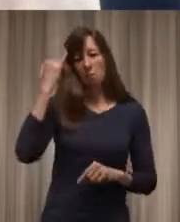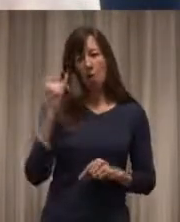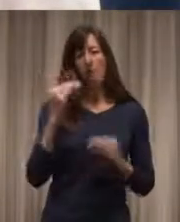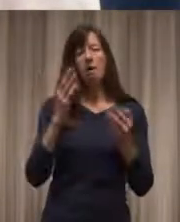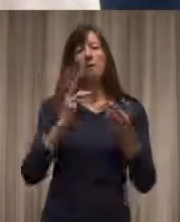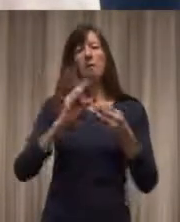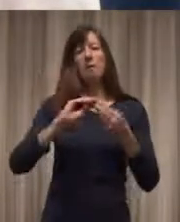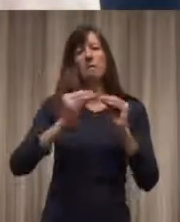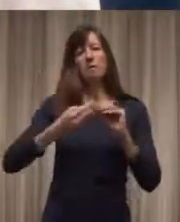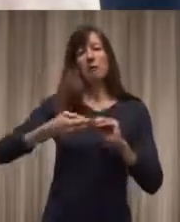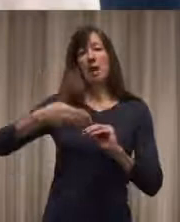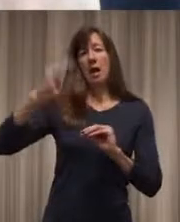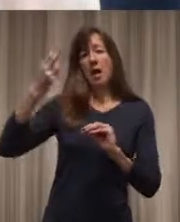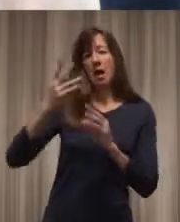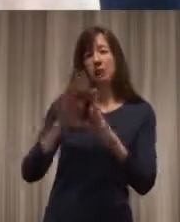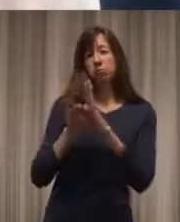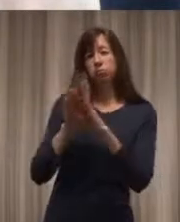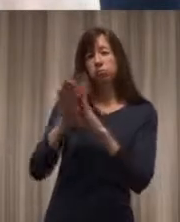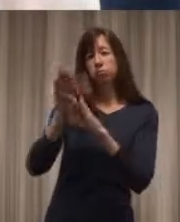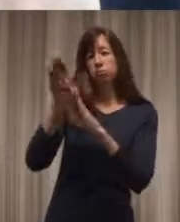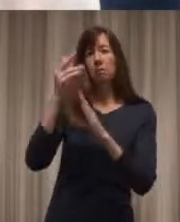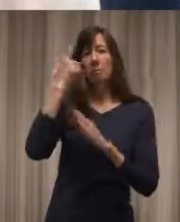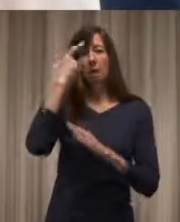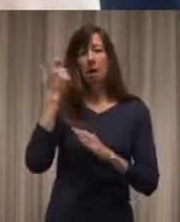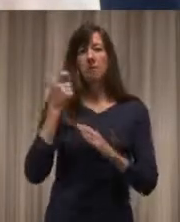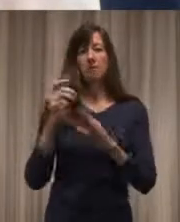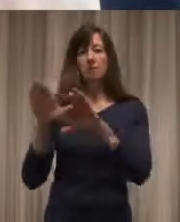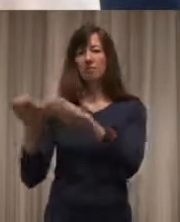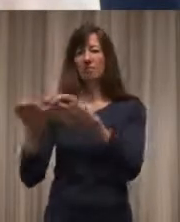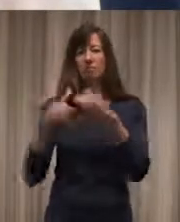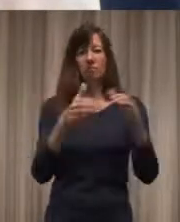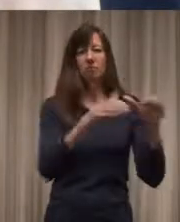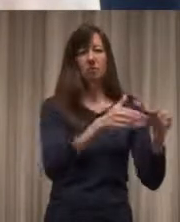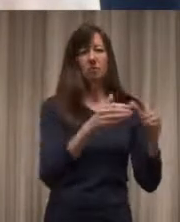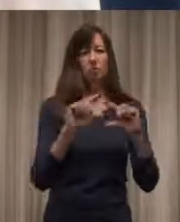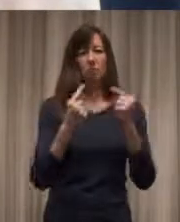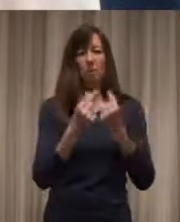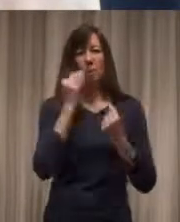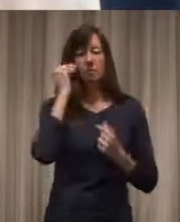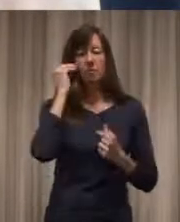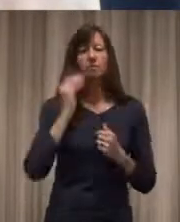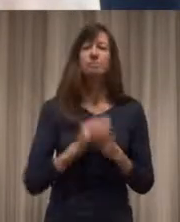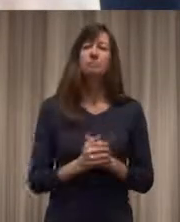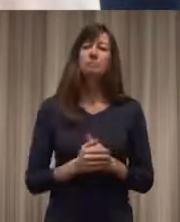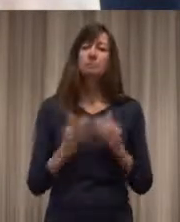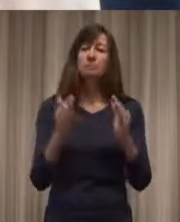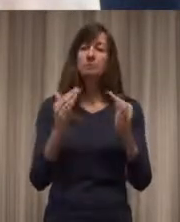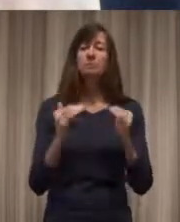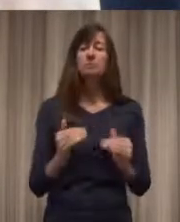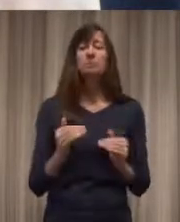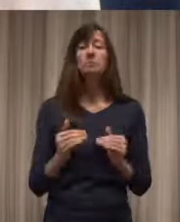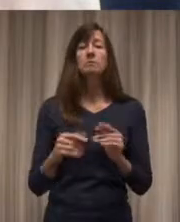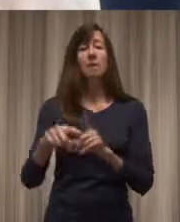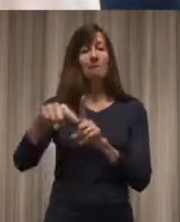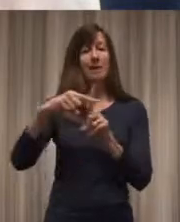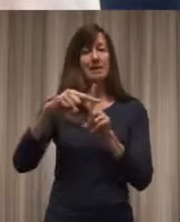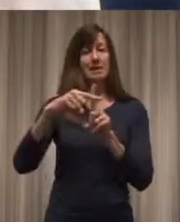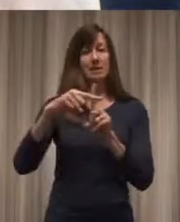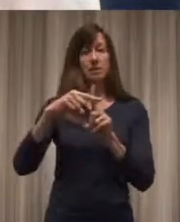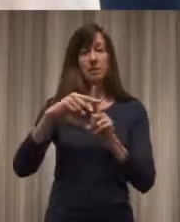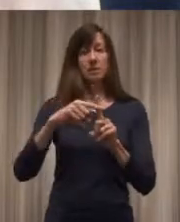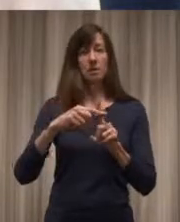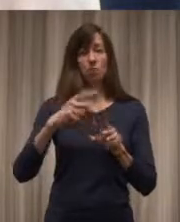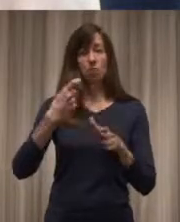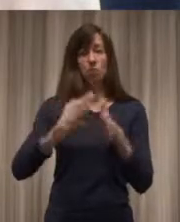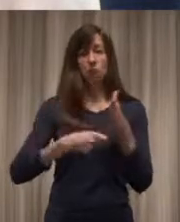before. In terms of the new daily test positivity that we regularly report on,